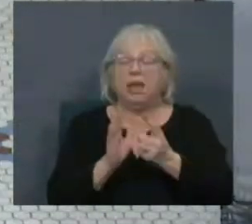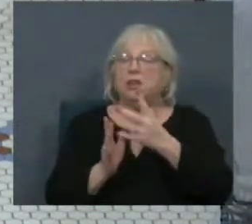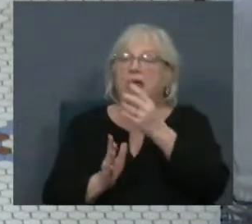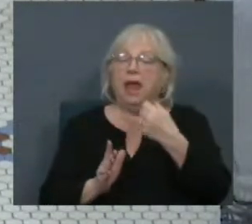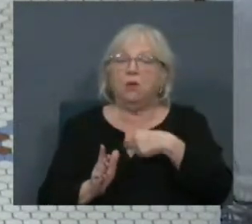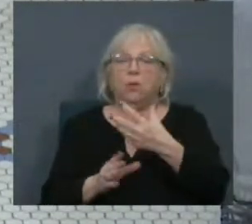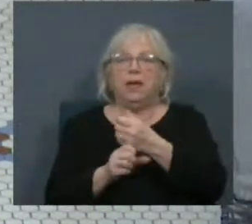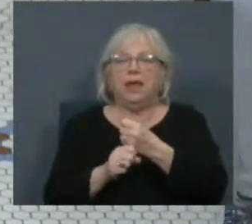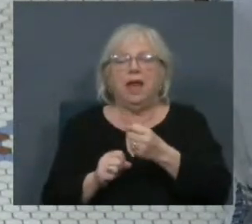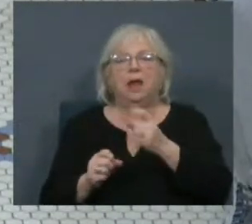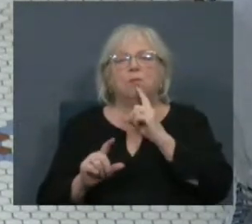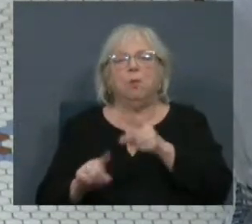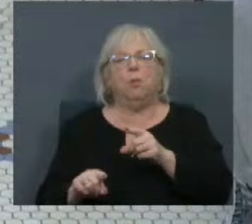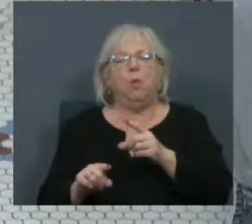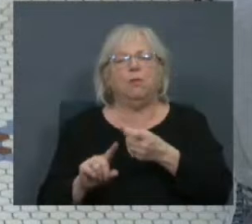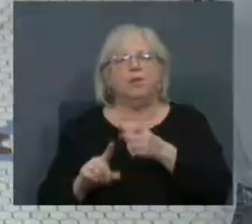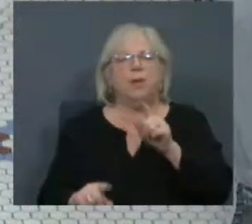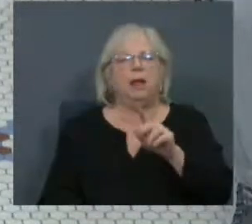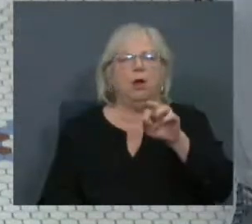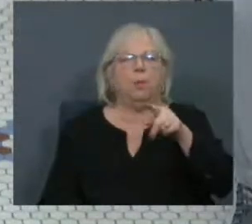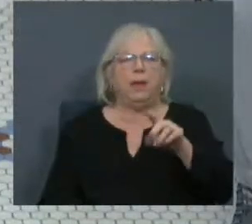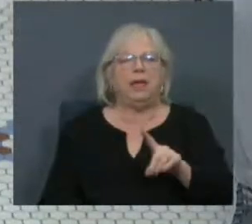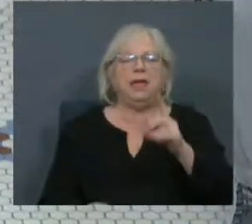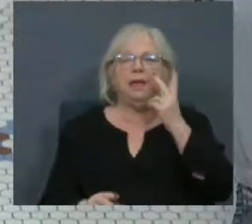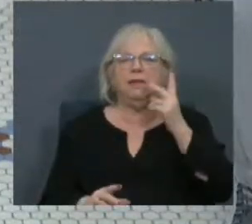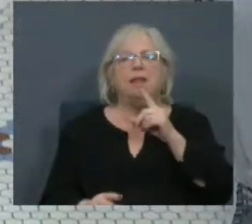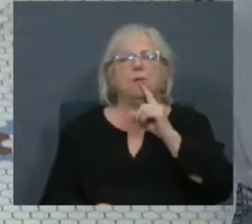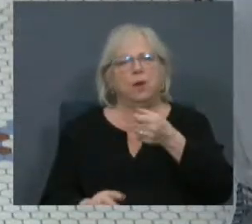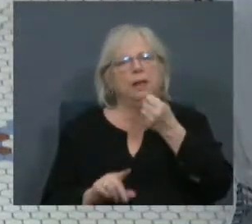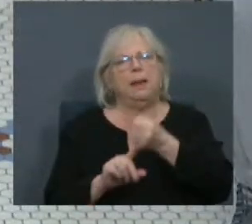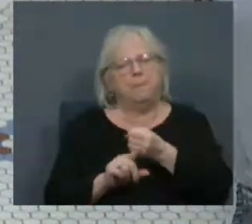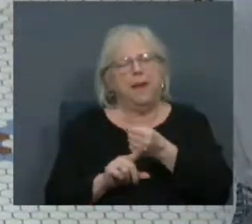that shows the impact of Real-Time Crime Center and we can see the data.